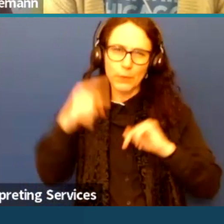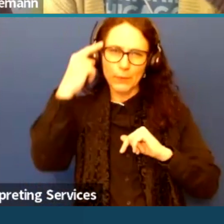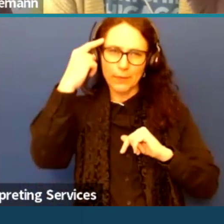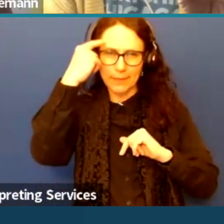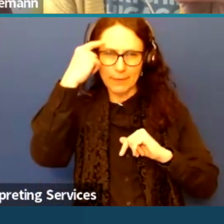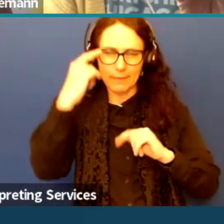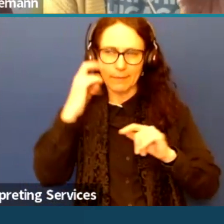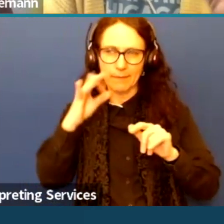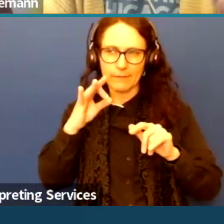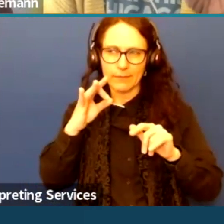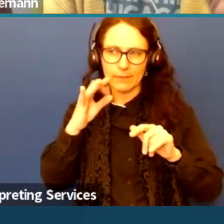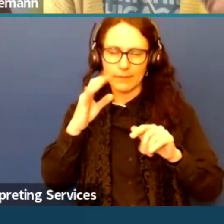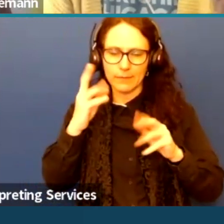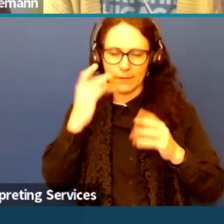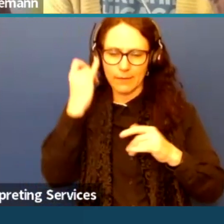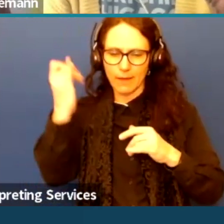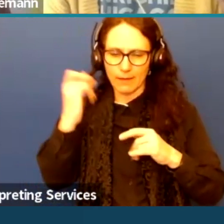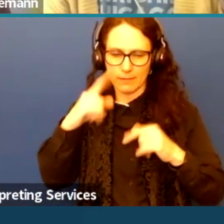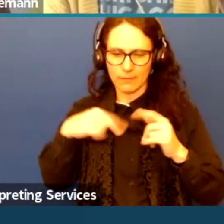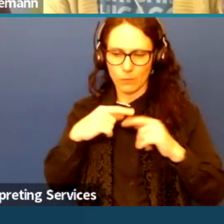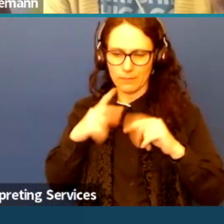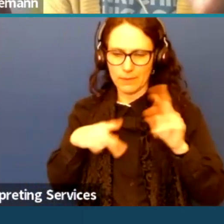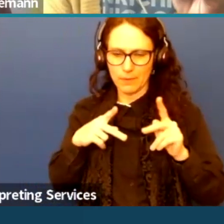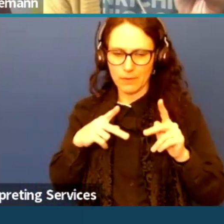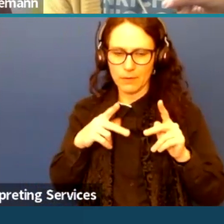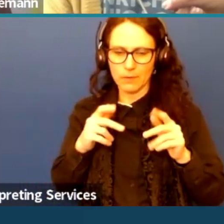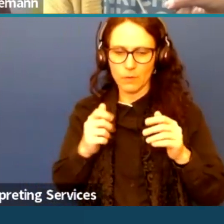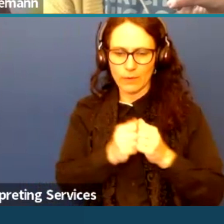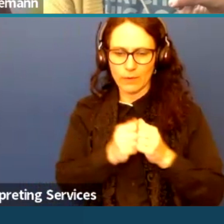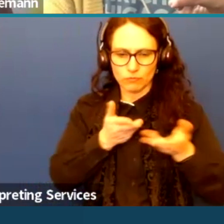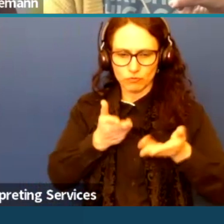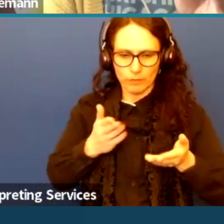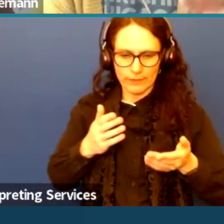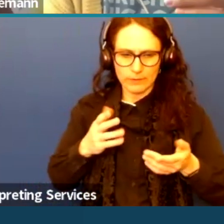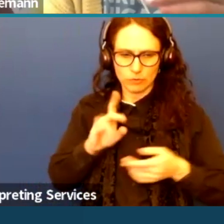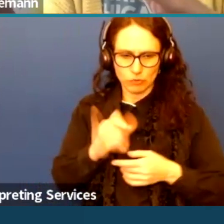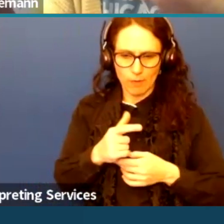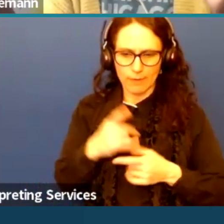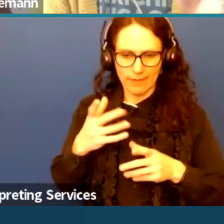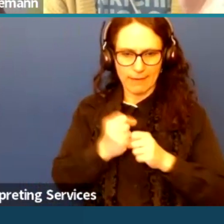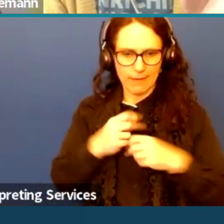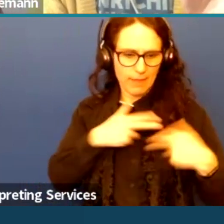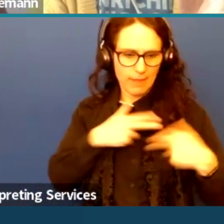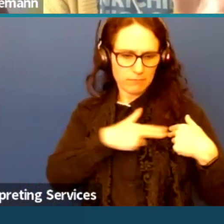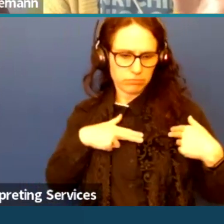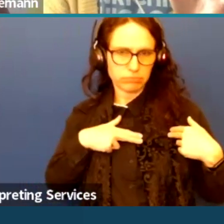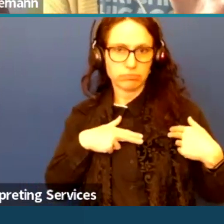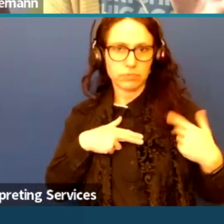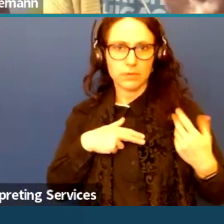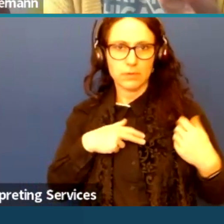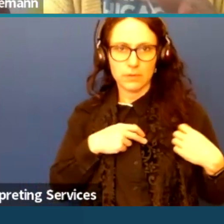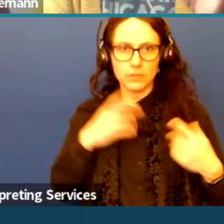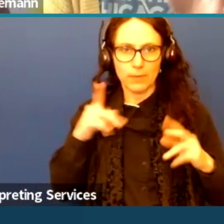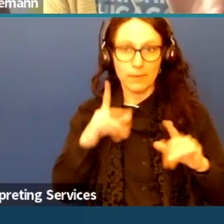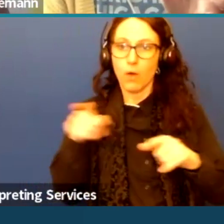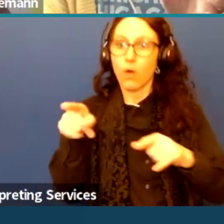when folks with service dogs get checked in, they get some kind of visual identifier for the rest of the staff, so everybody isn't asking